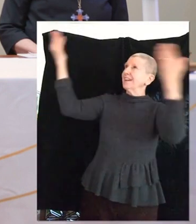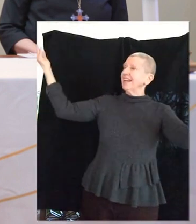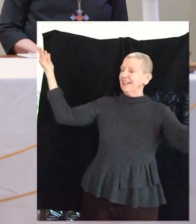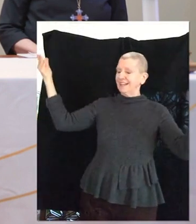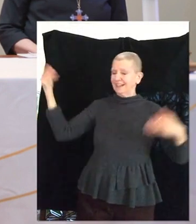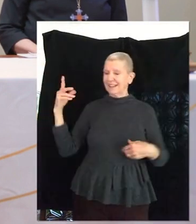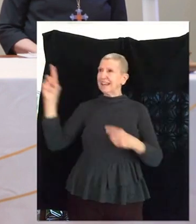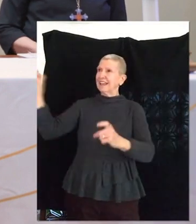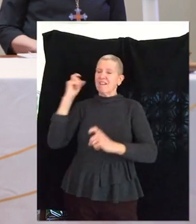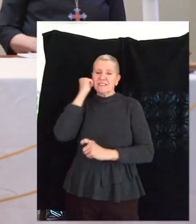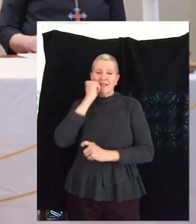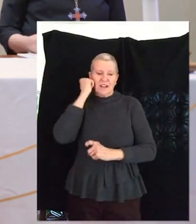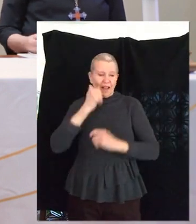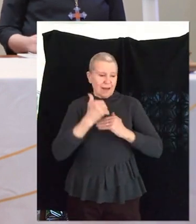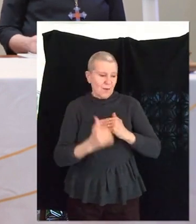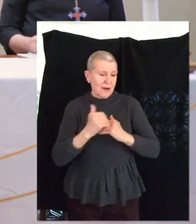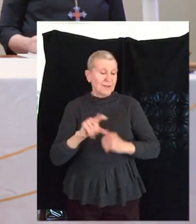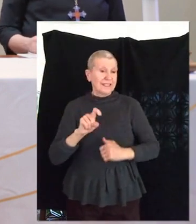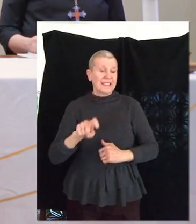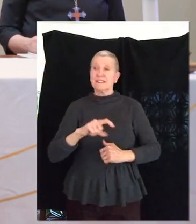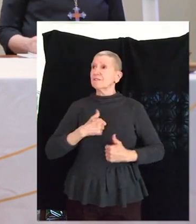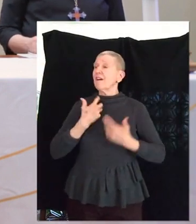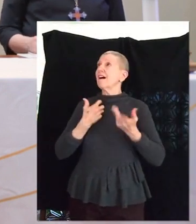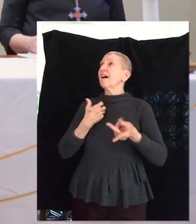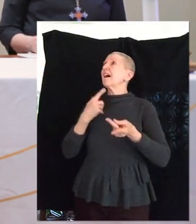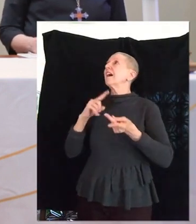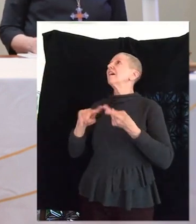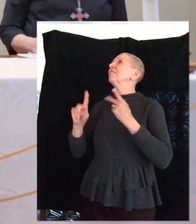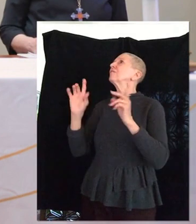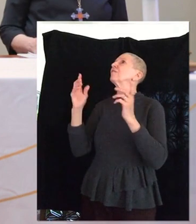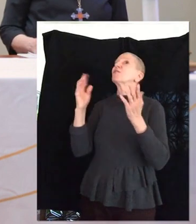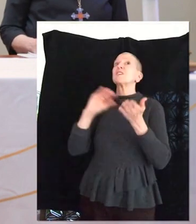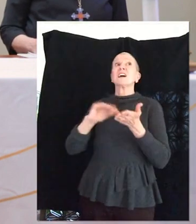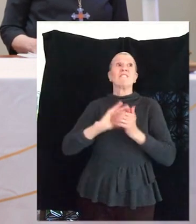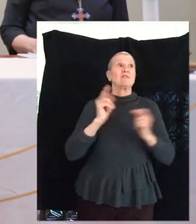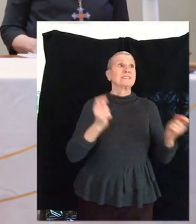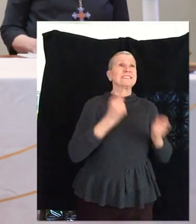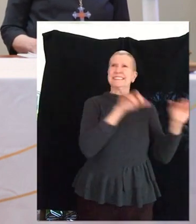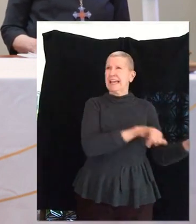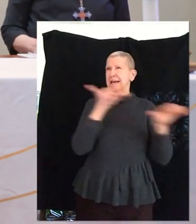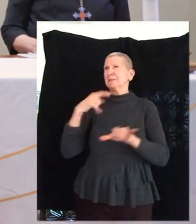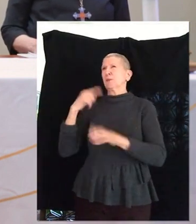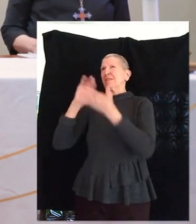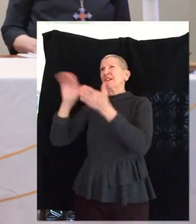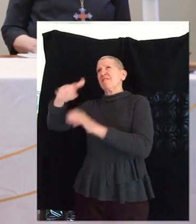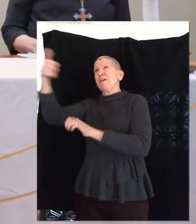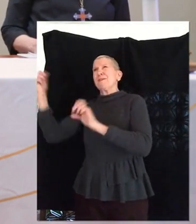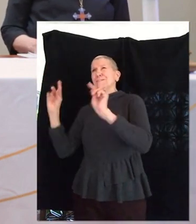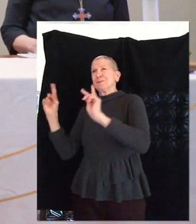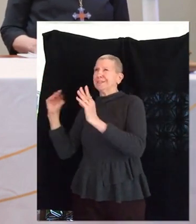buddeena keenya har'aa nuuf kenni. Yakka keenya nuuf dhiisi. Nus kan nu yakkaniif akkuma